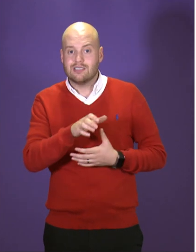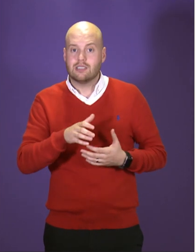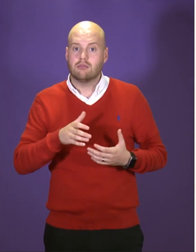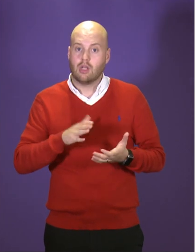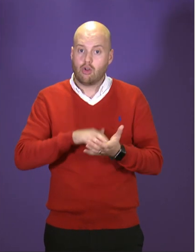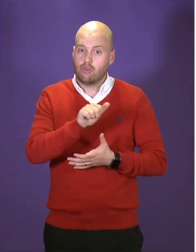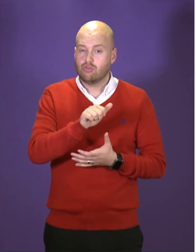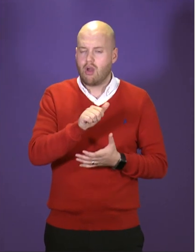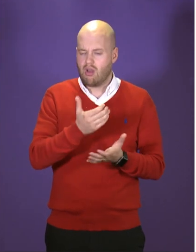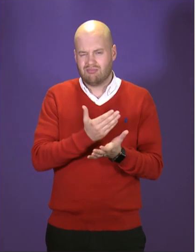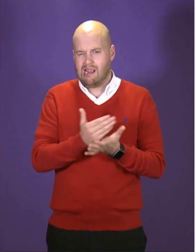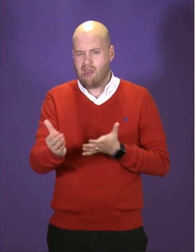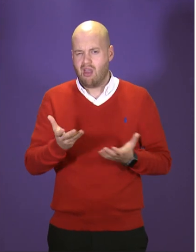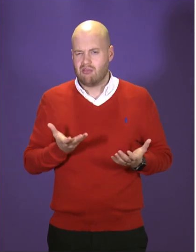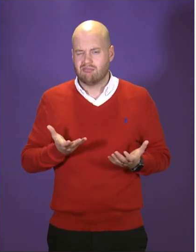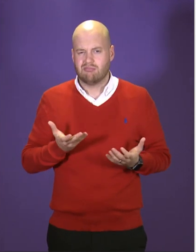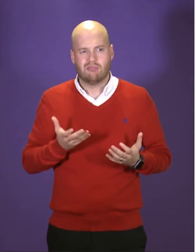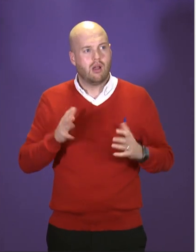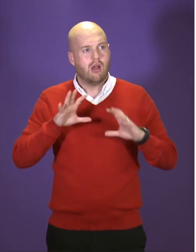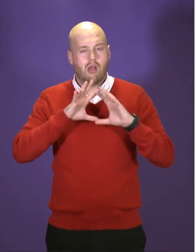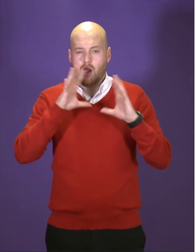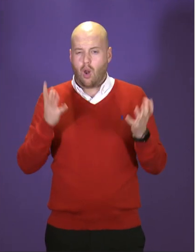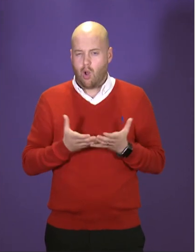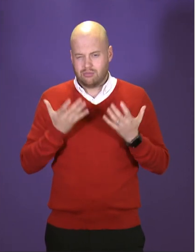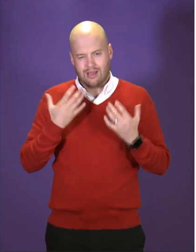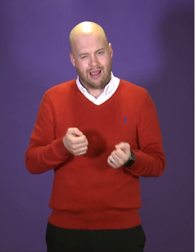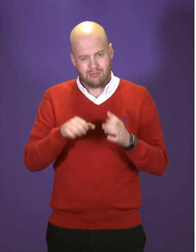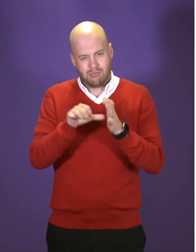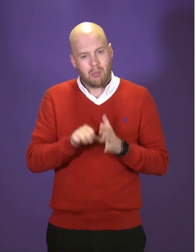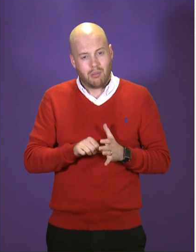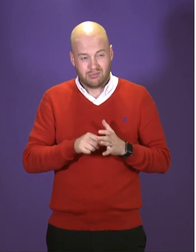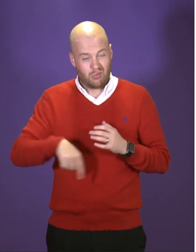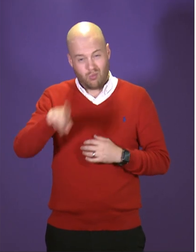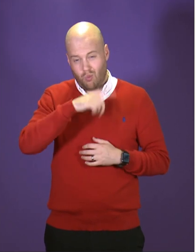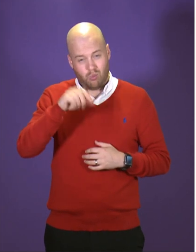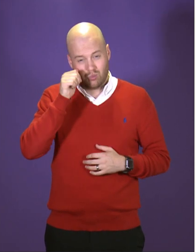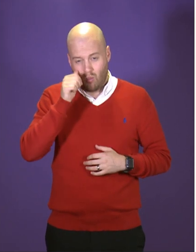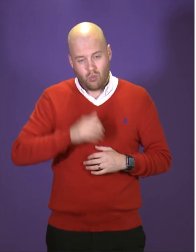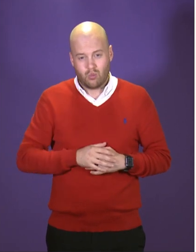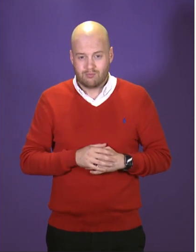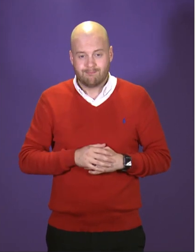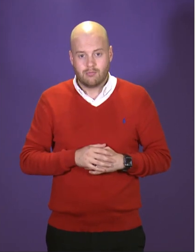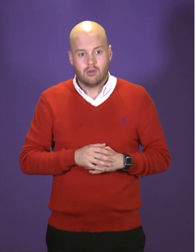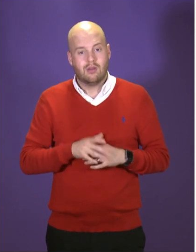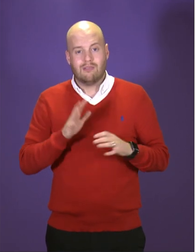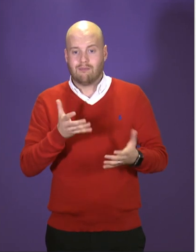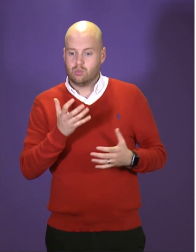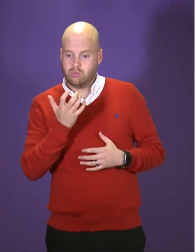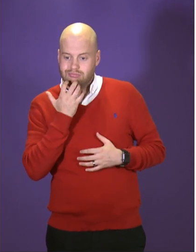The problems that we all face across the globe, you will all recognise. It's about intolerance between